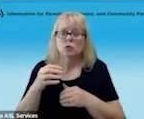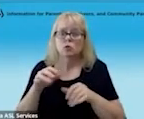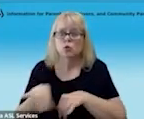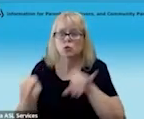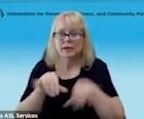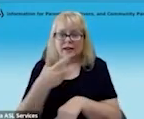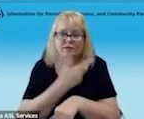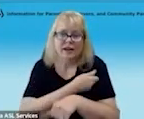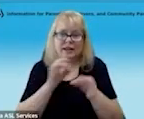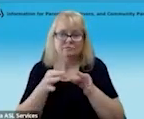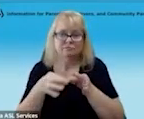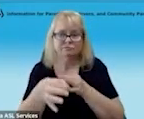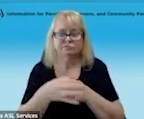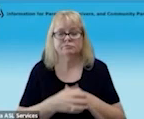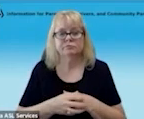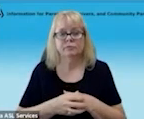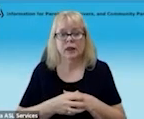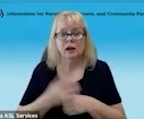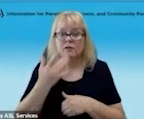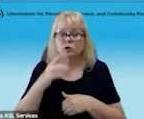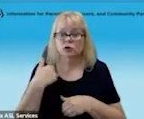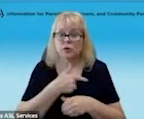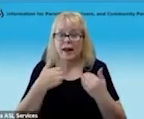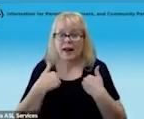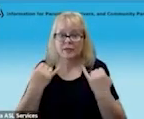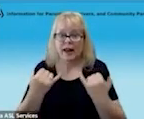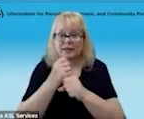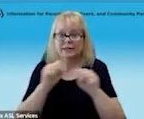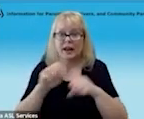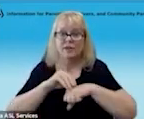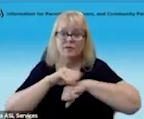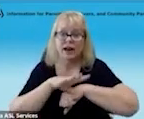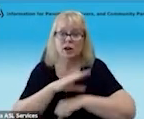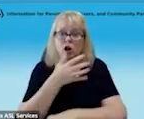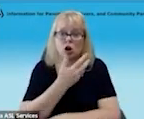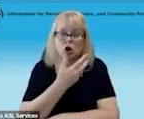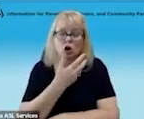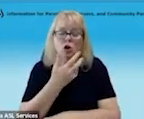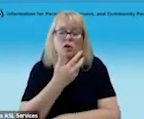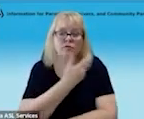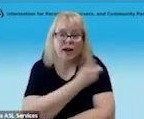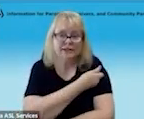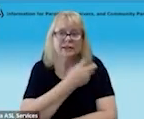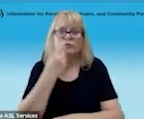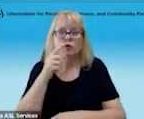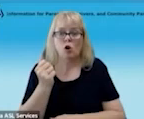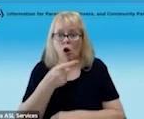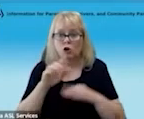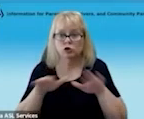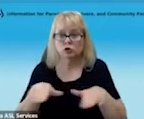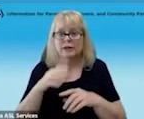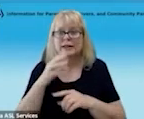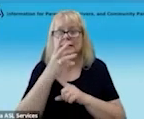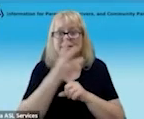of existing educational gaps, and decreases in routine childhood vaccinations. Next slide, please.